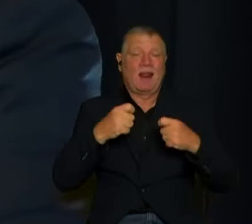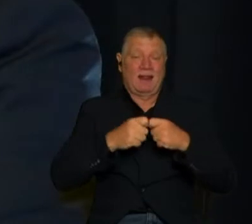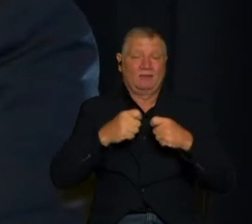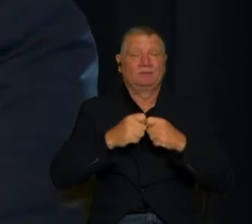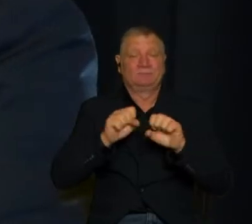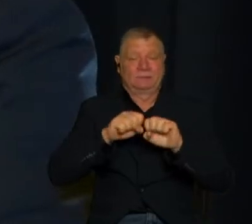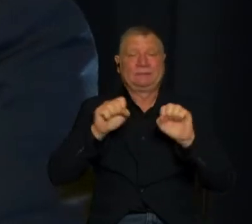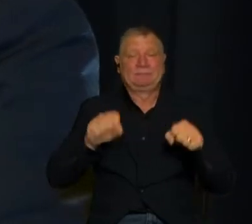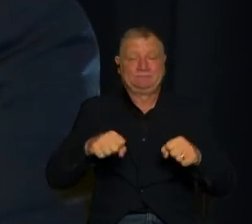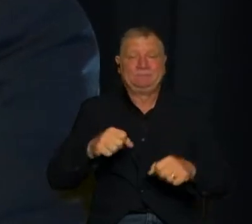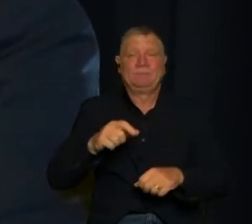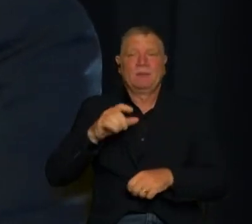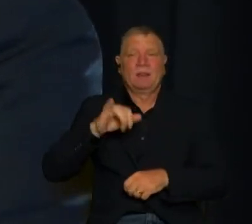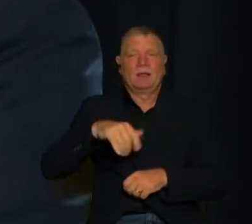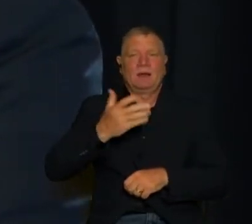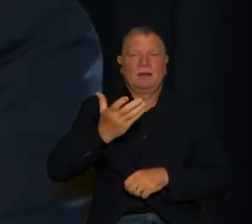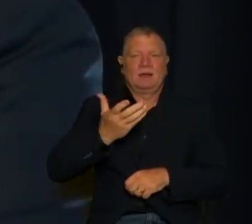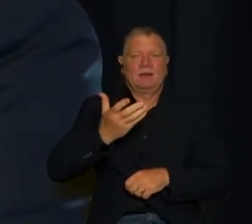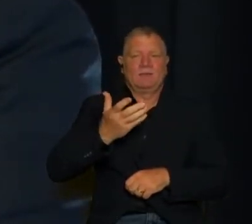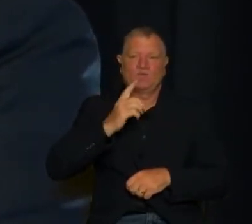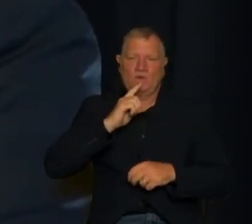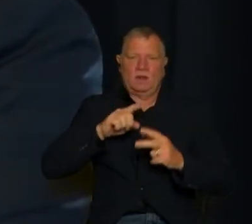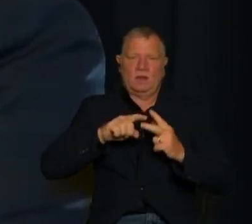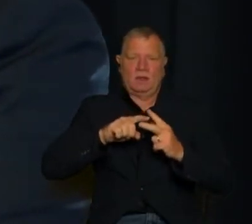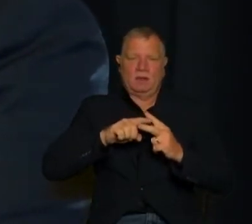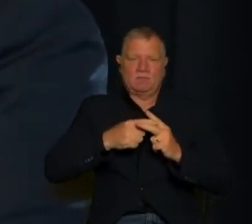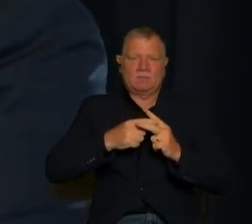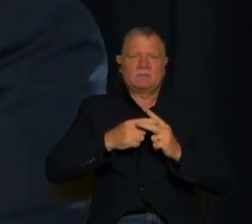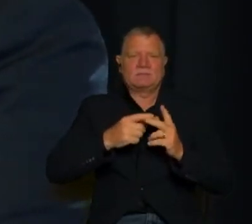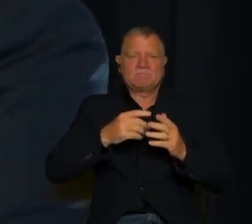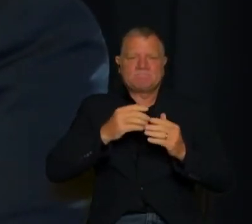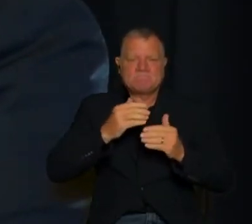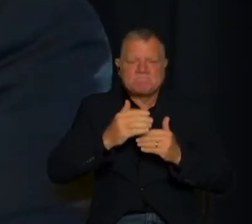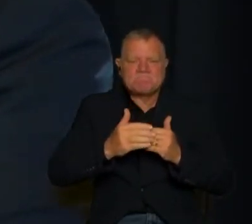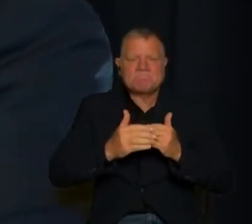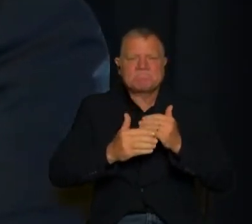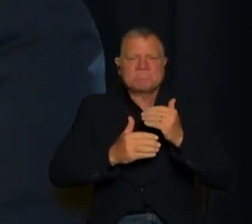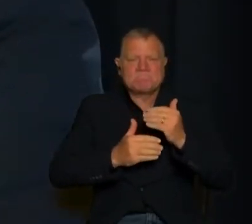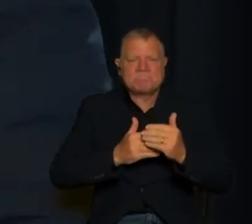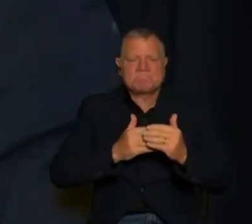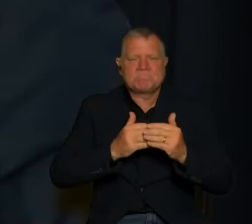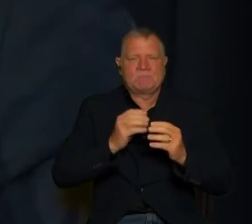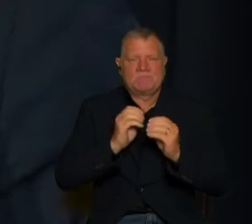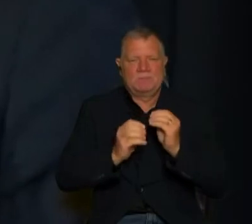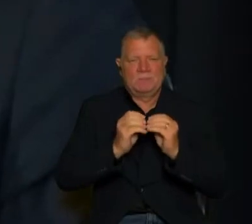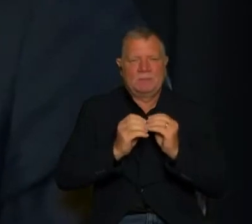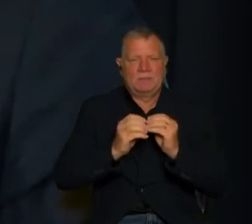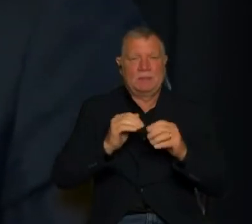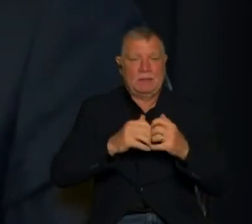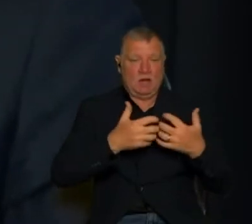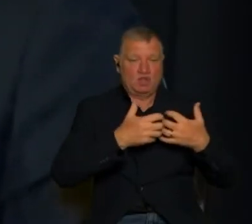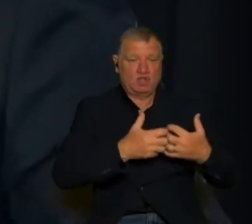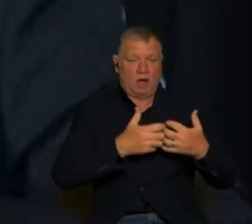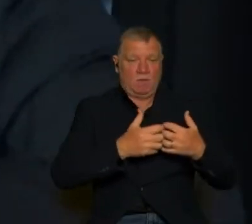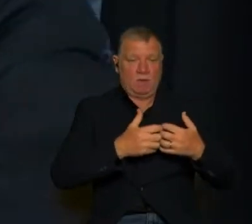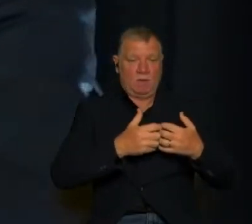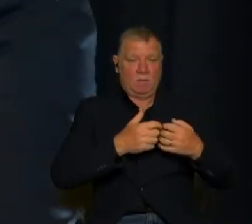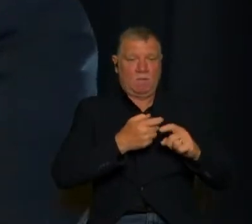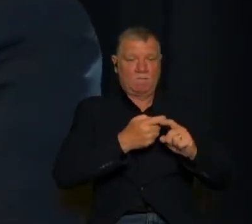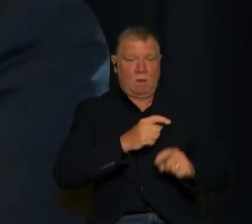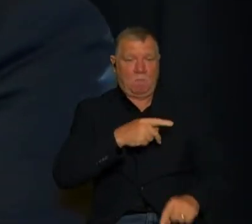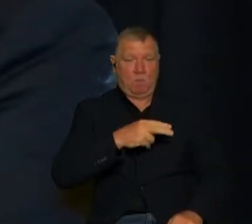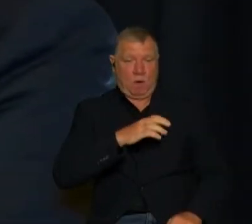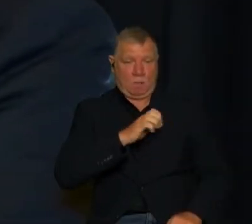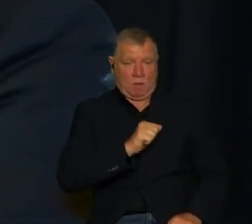system, which is in the initial stages of its reconstruction, both in the generation plants managed by